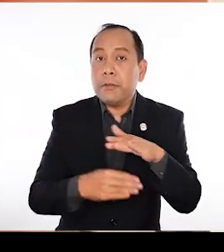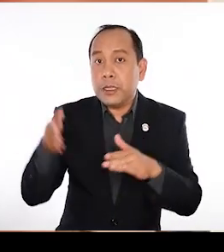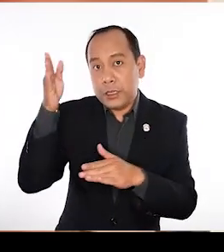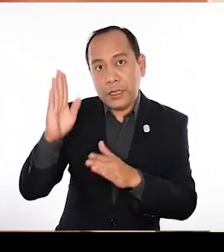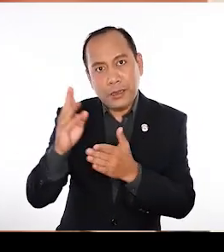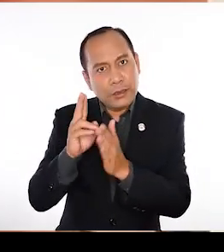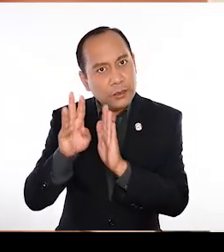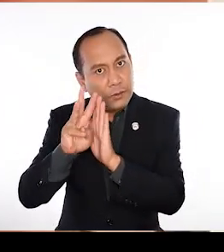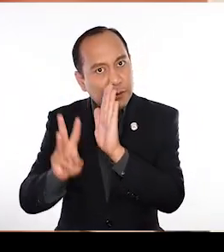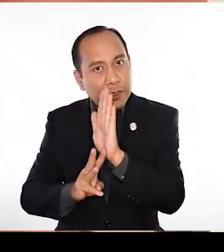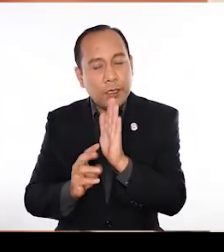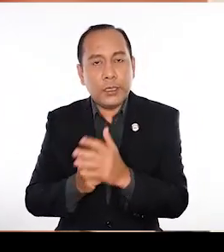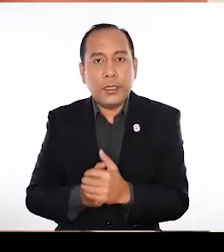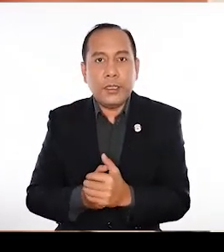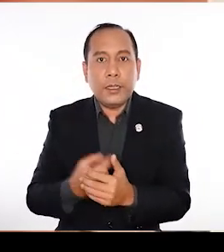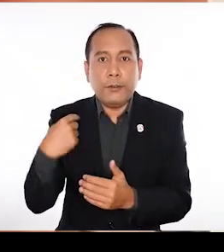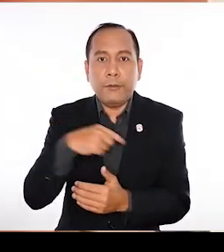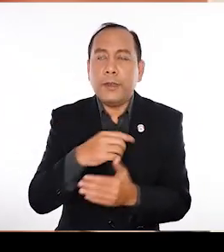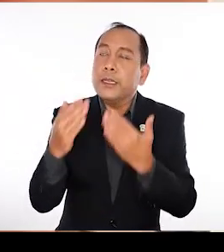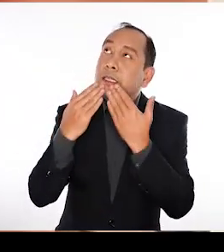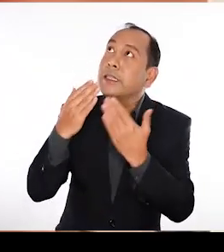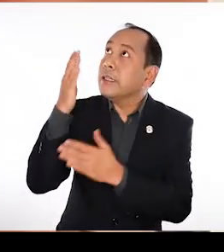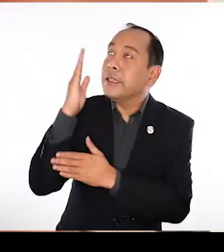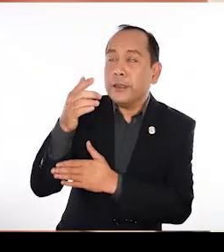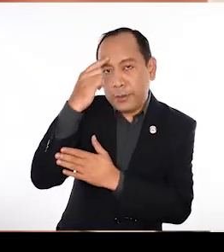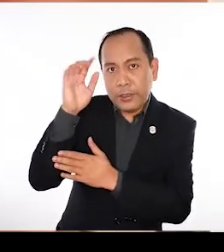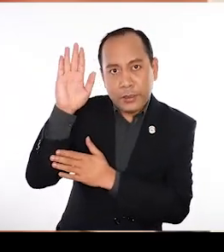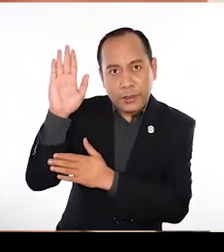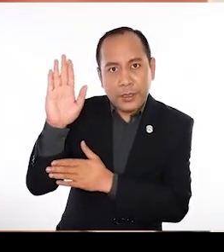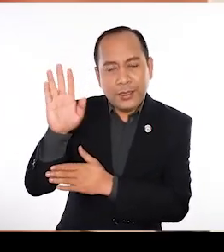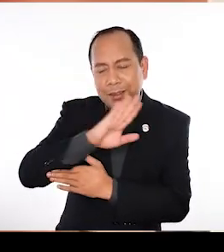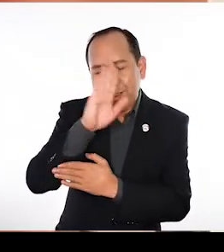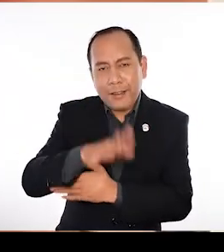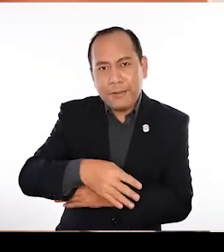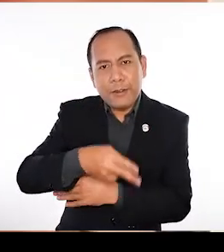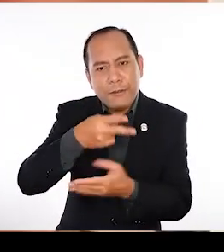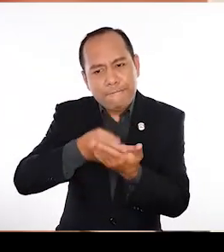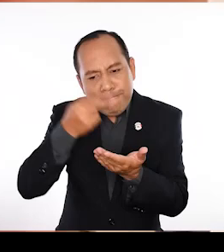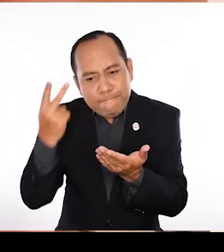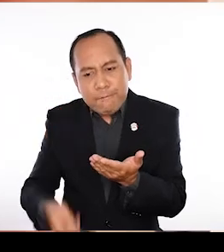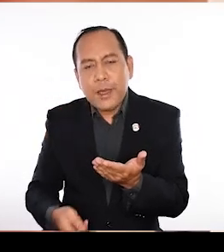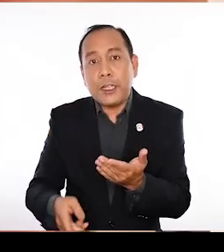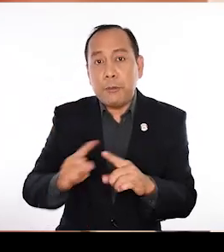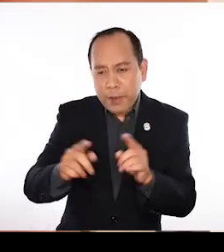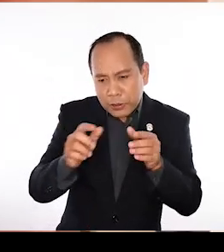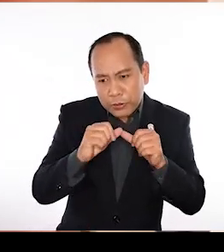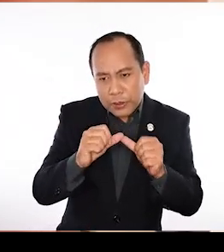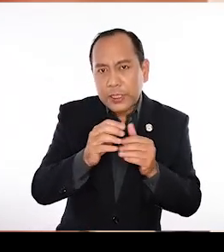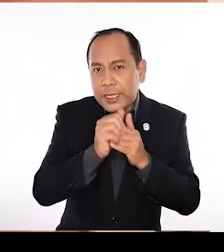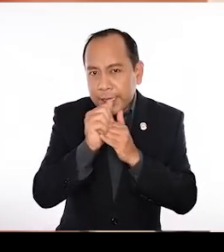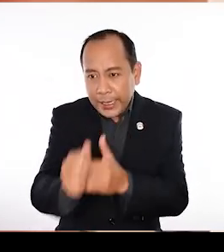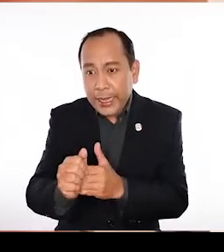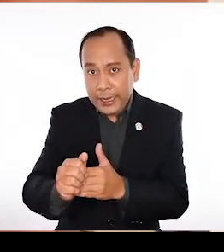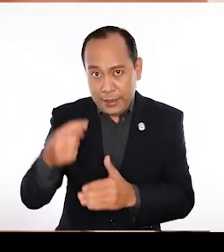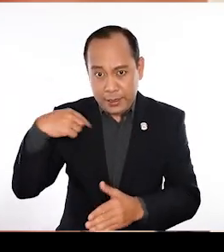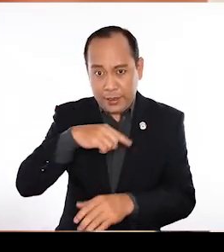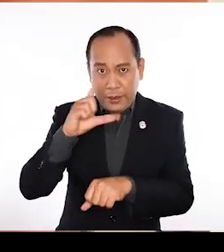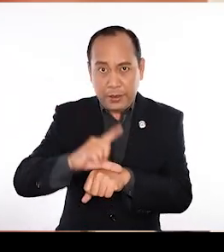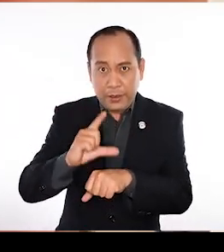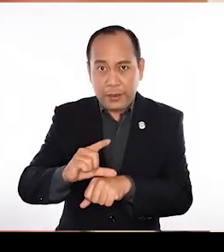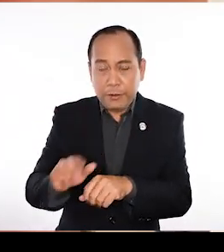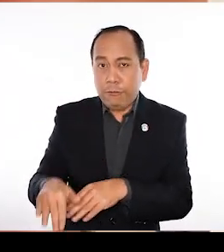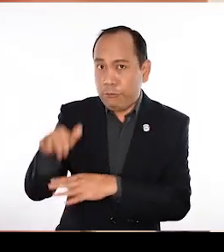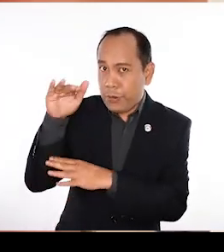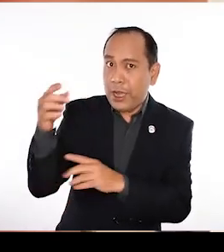His holy will. We thank God because He never fails to guide and help our local to grow